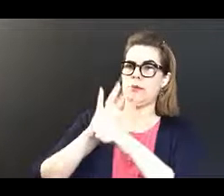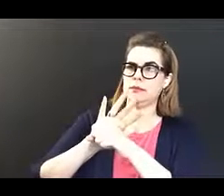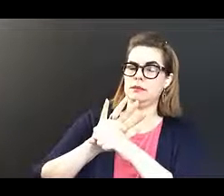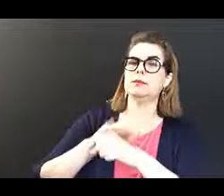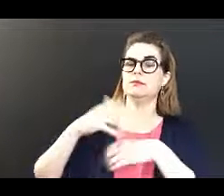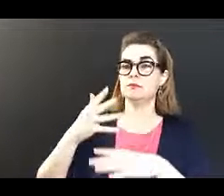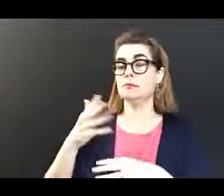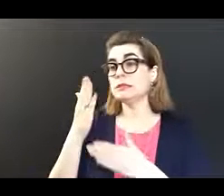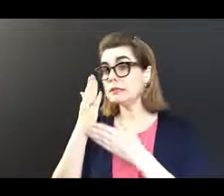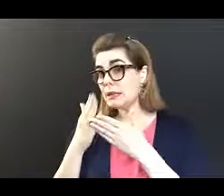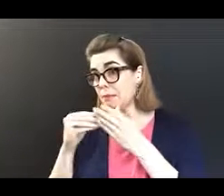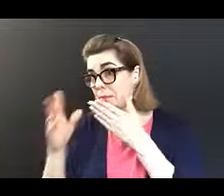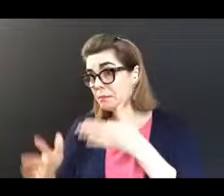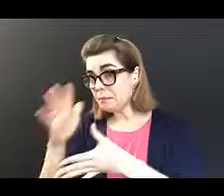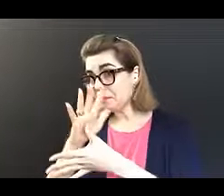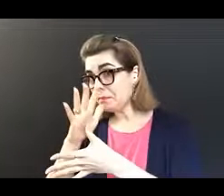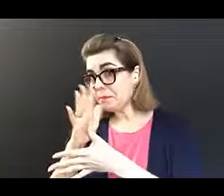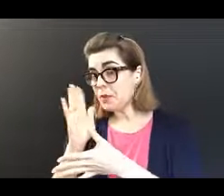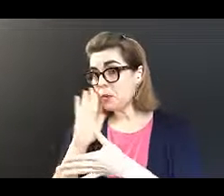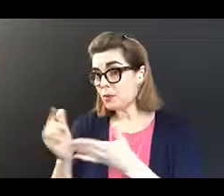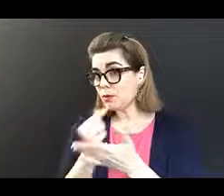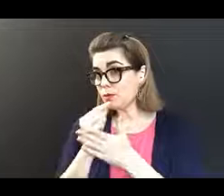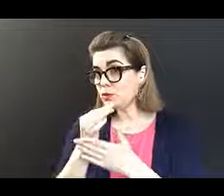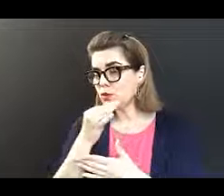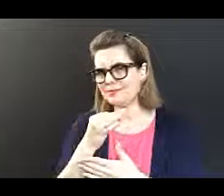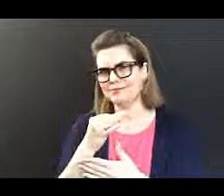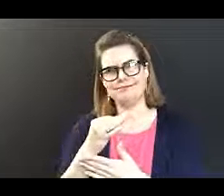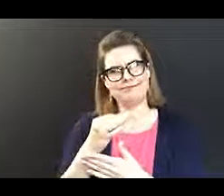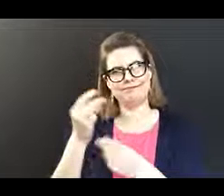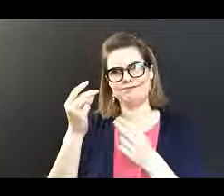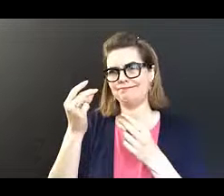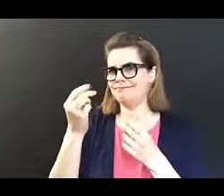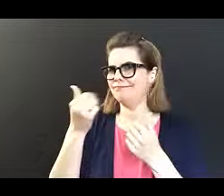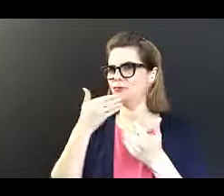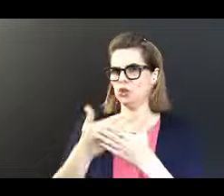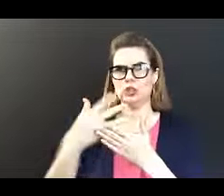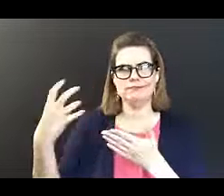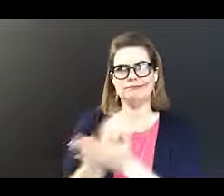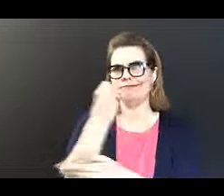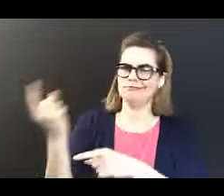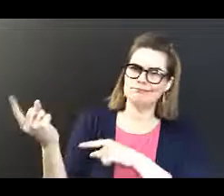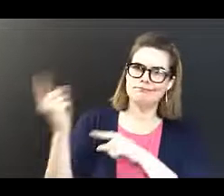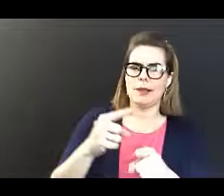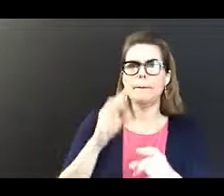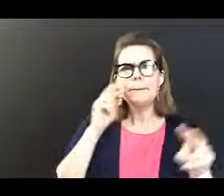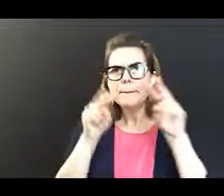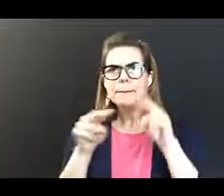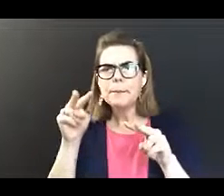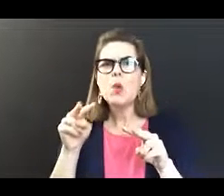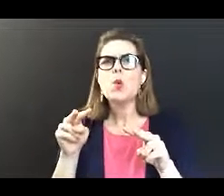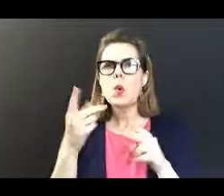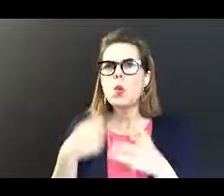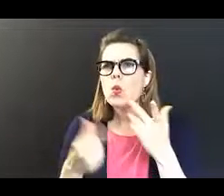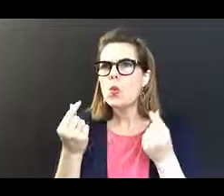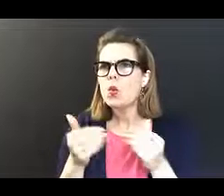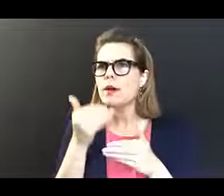are seniors and are graduating, it's a really great opportunity for them to attend to learn what are the steps that they need to